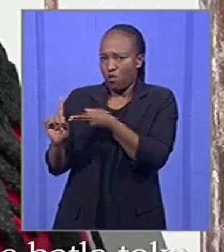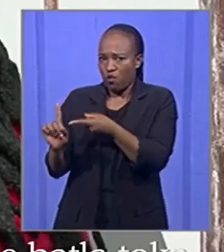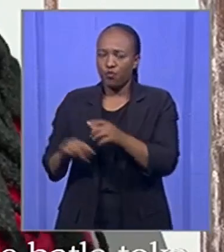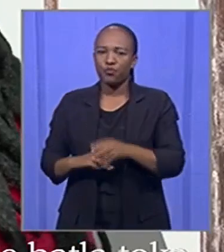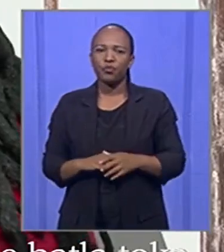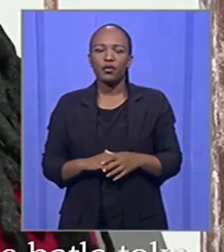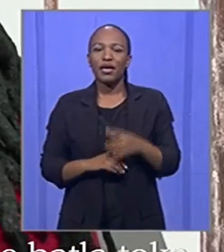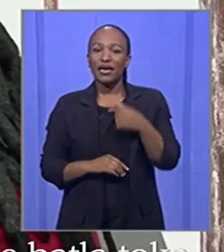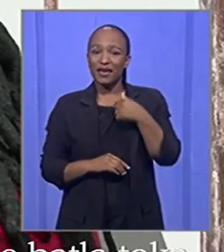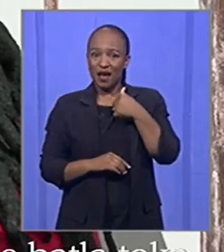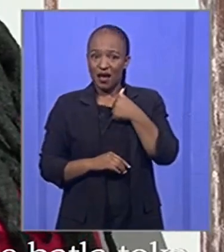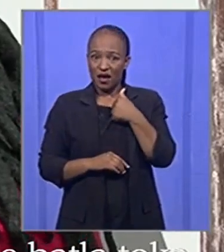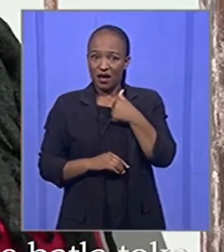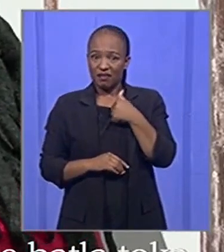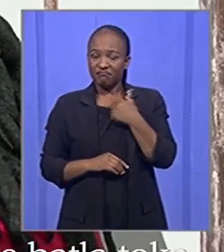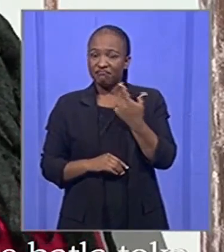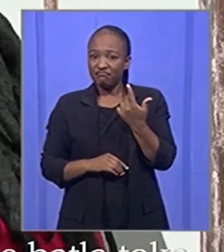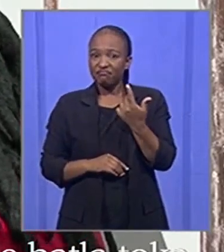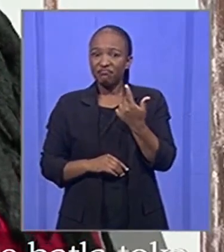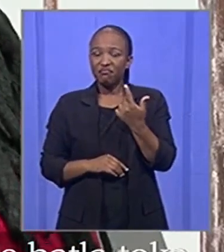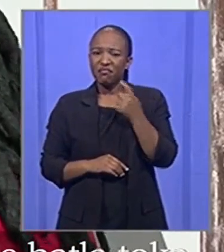ke nagana gore